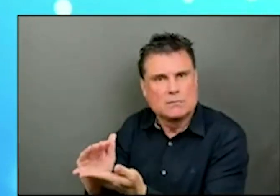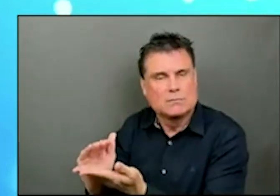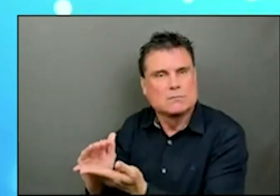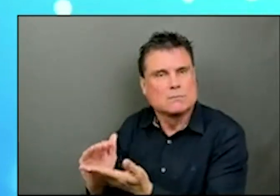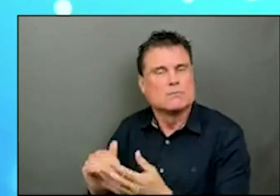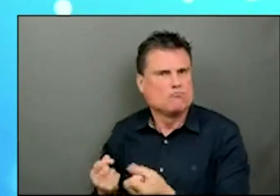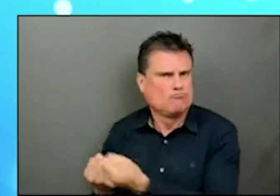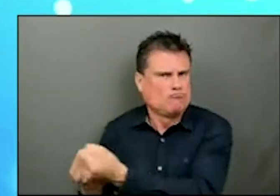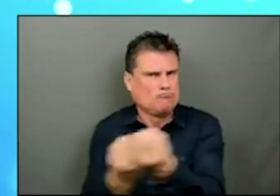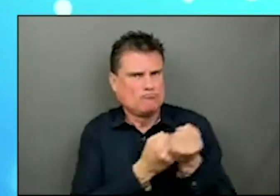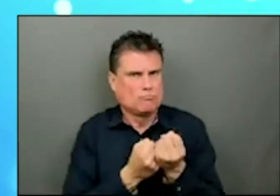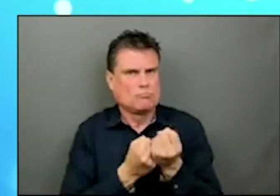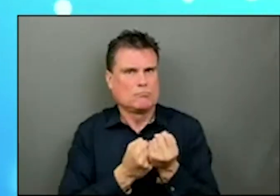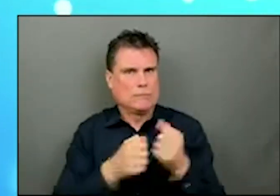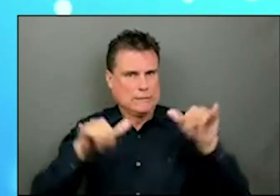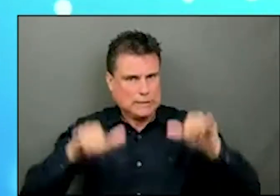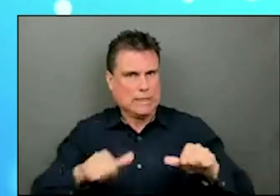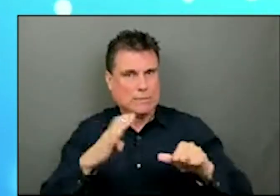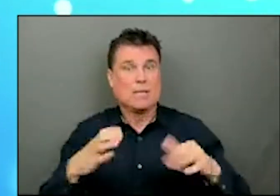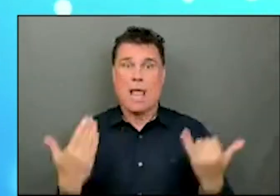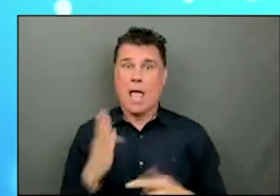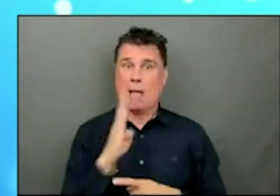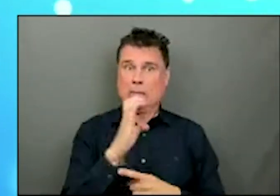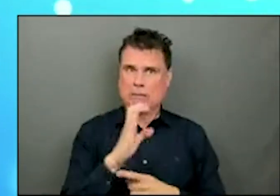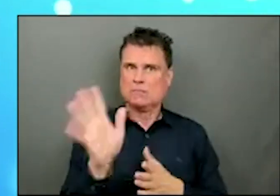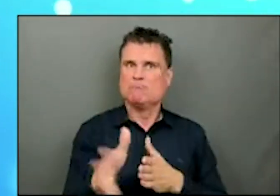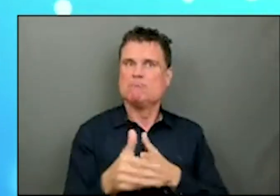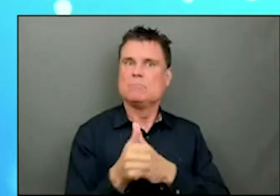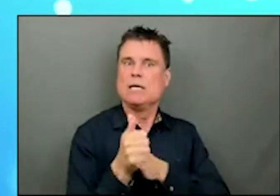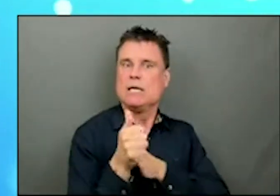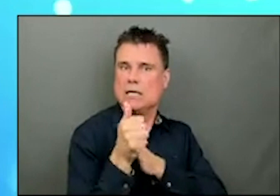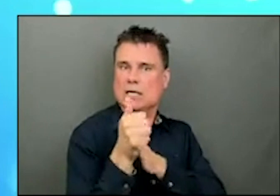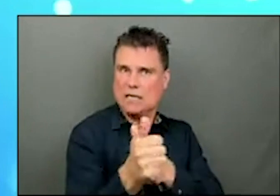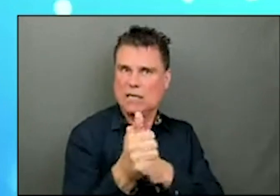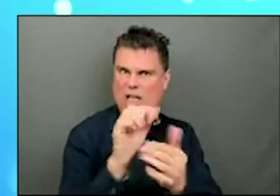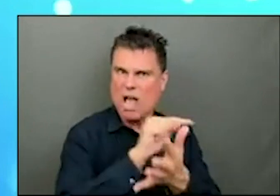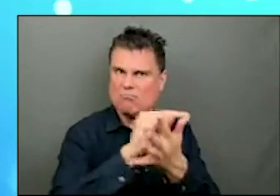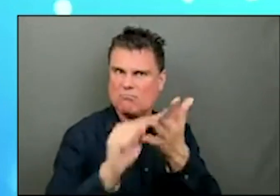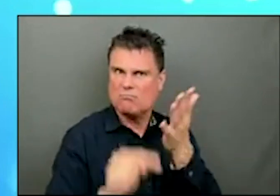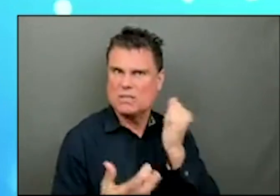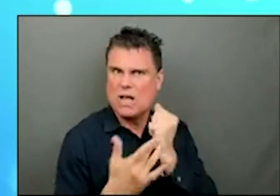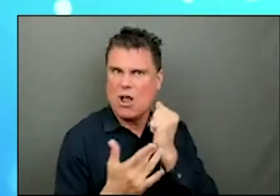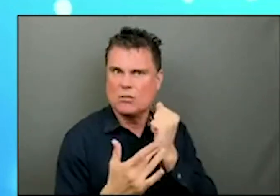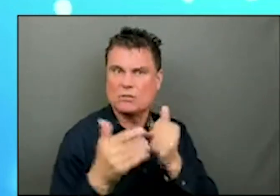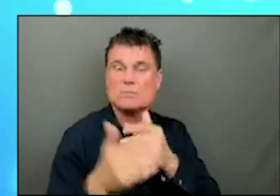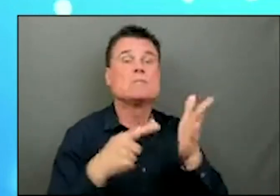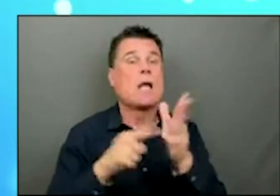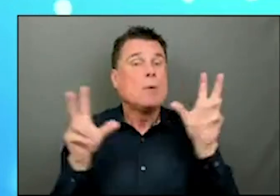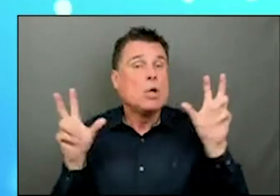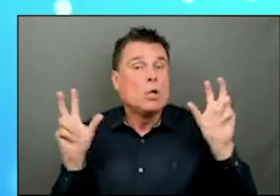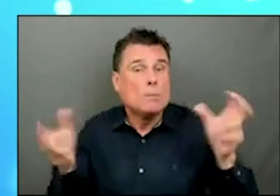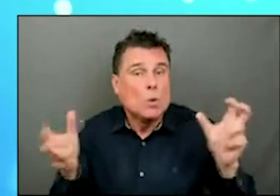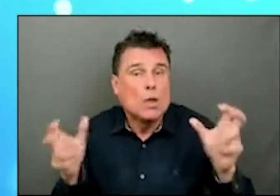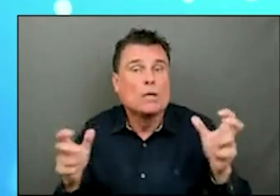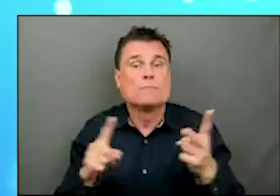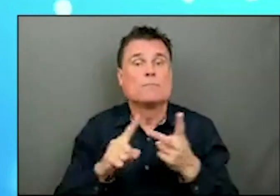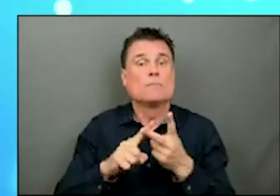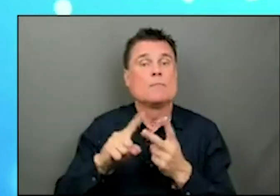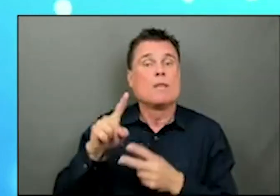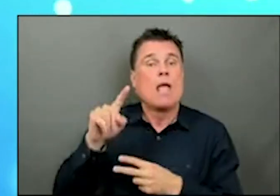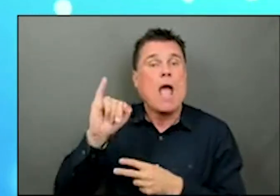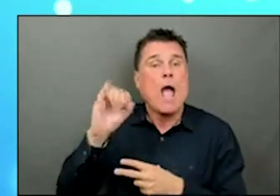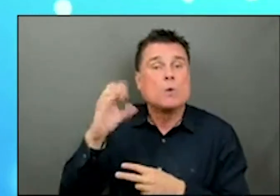high demand that BC really does lead in, as Wendy talked about, in quantum computing, IoT and sensors, life sciences